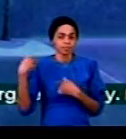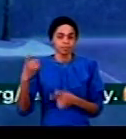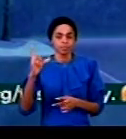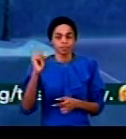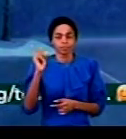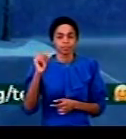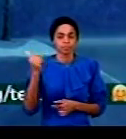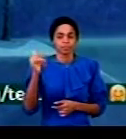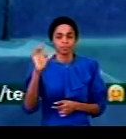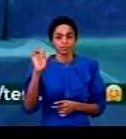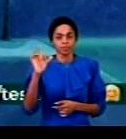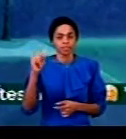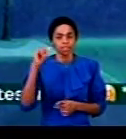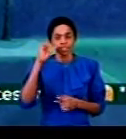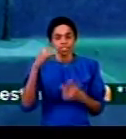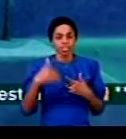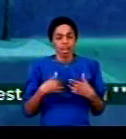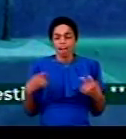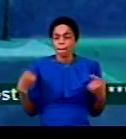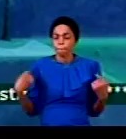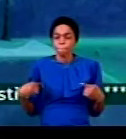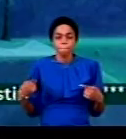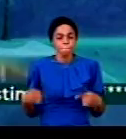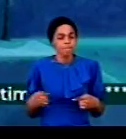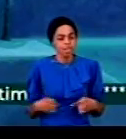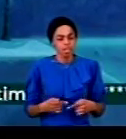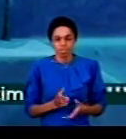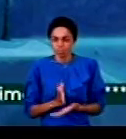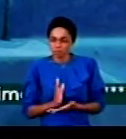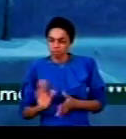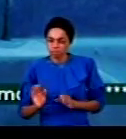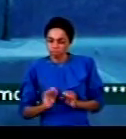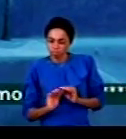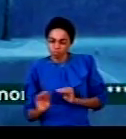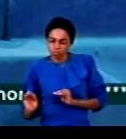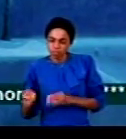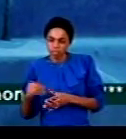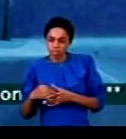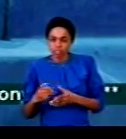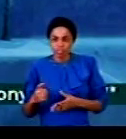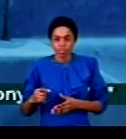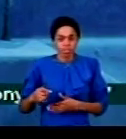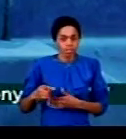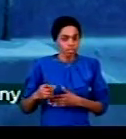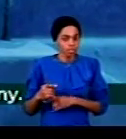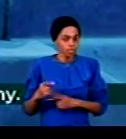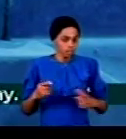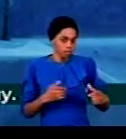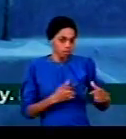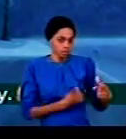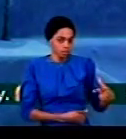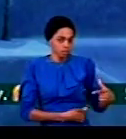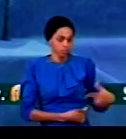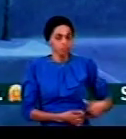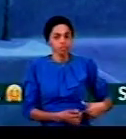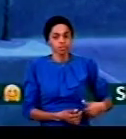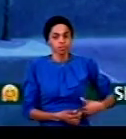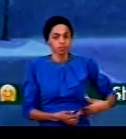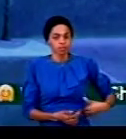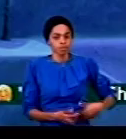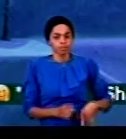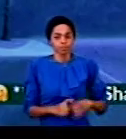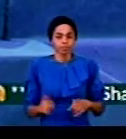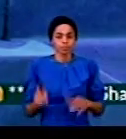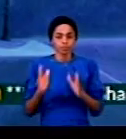the prayer of the man of God on Sunday, I have my healing. I cannot feel the pains again since